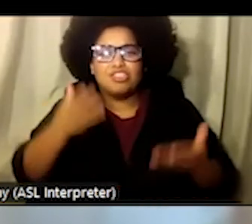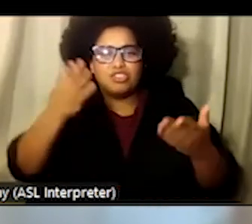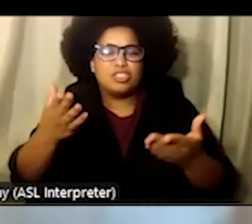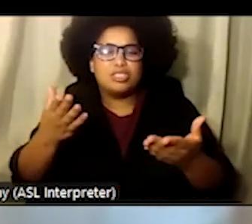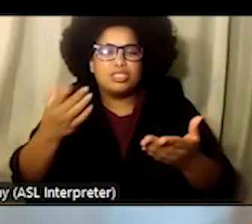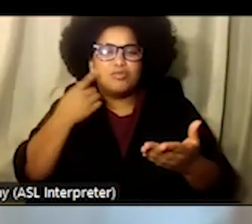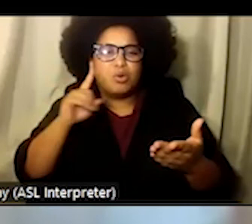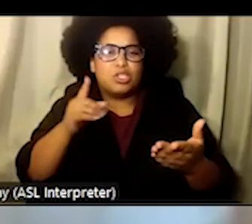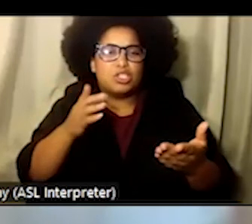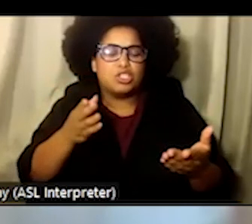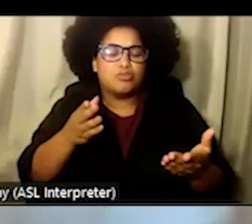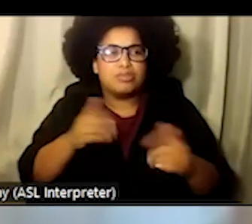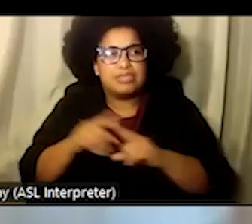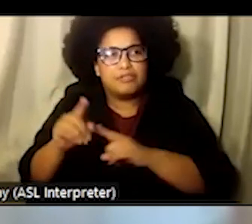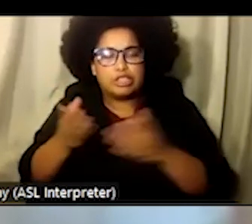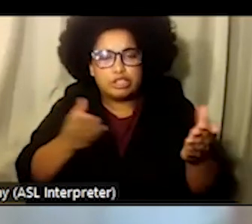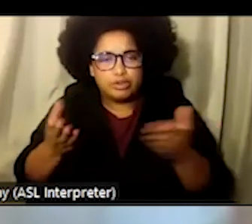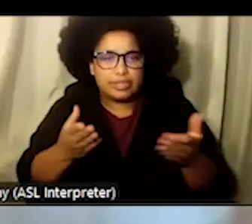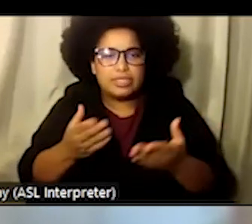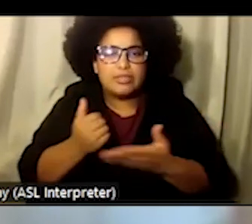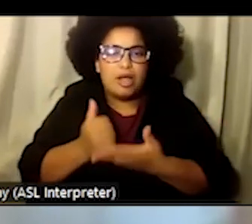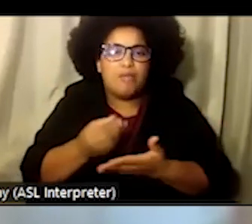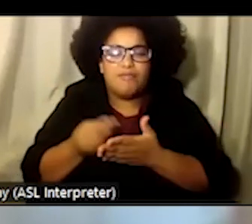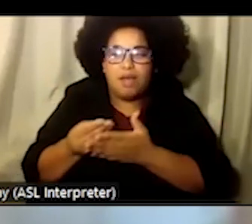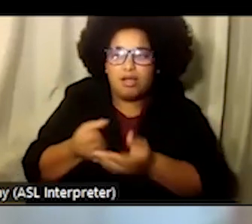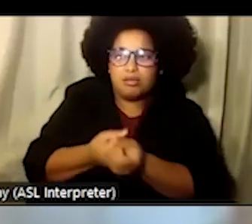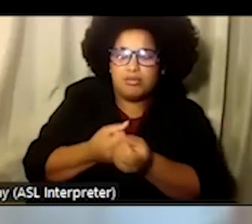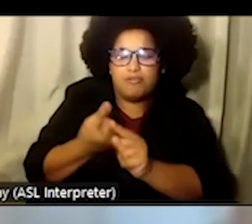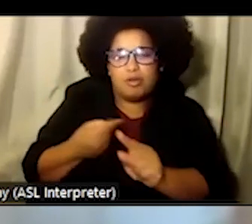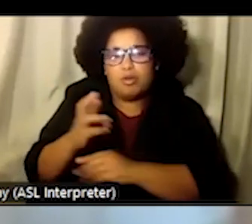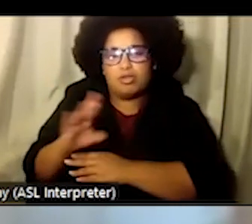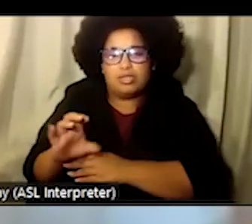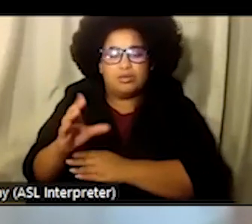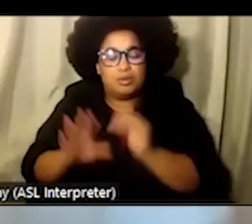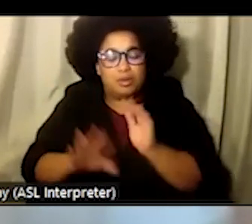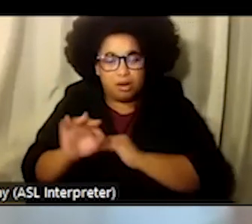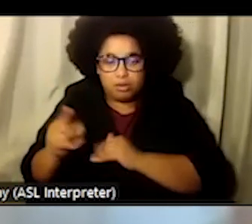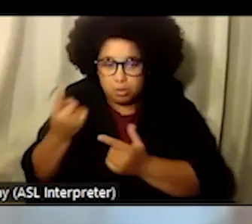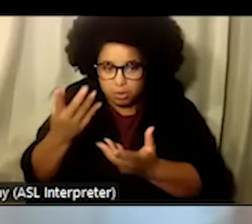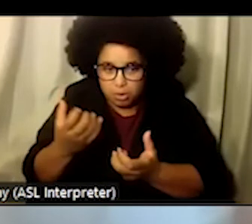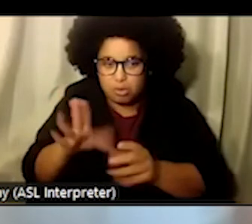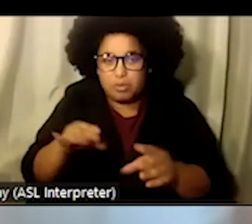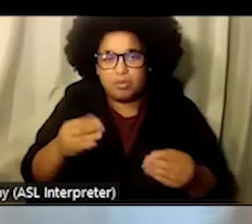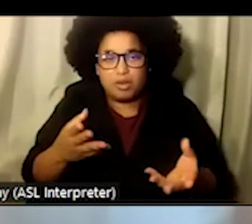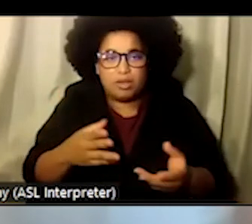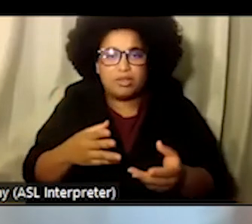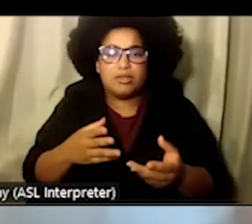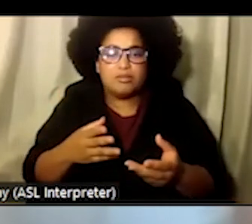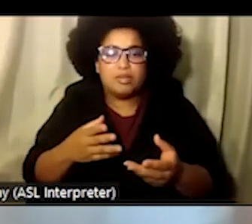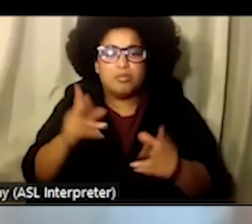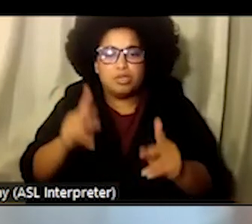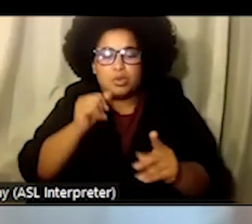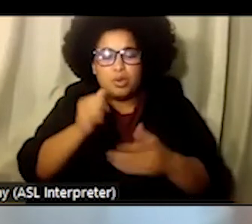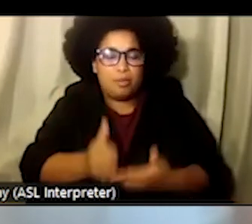services. But once we know that somebody wants to provide a service, we assign them a community resource developer. They will walk